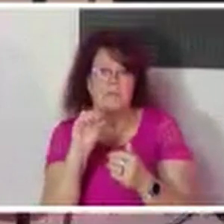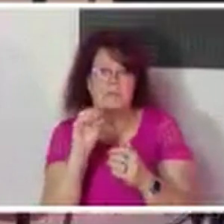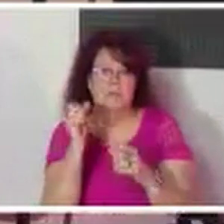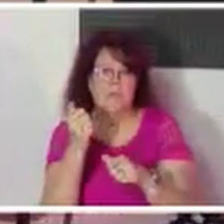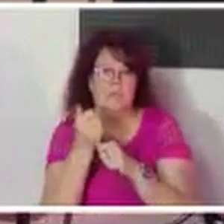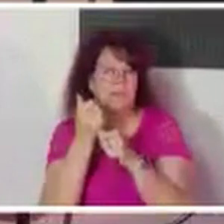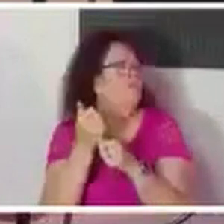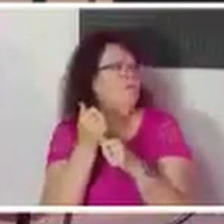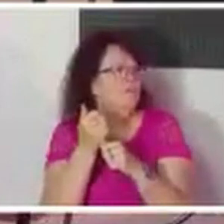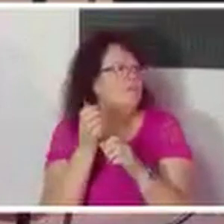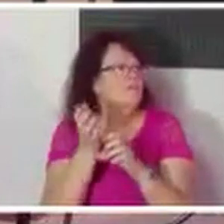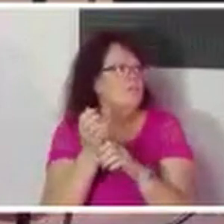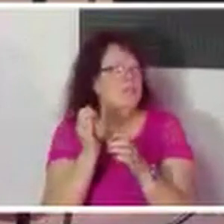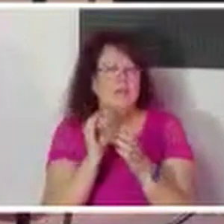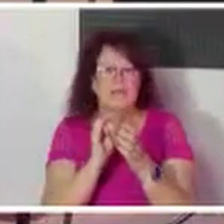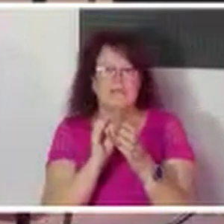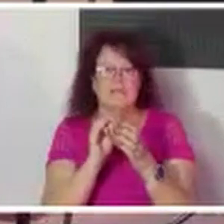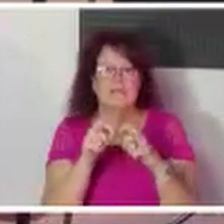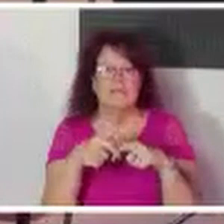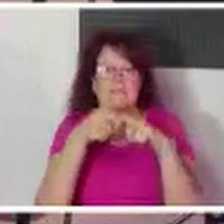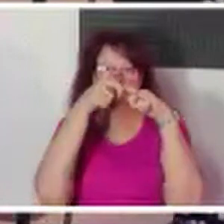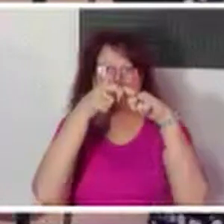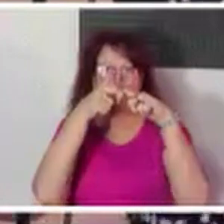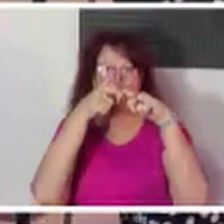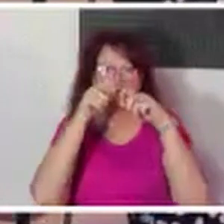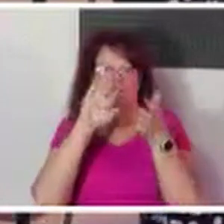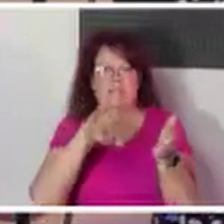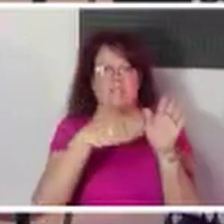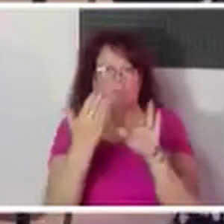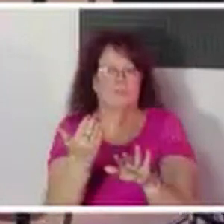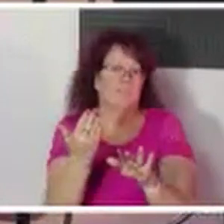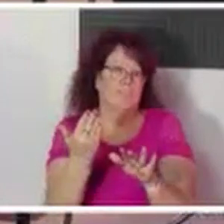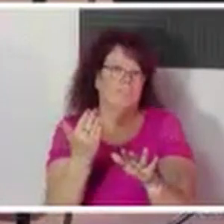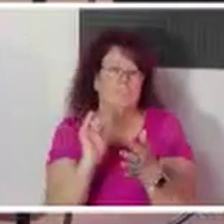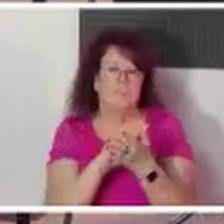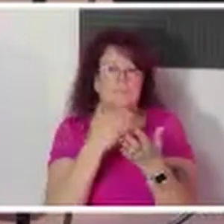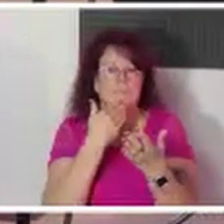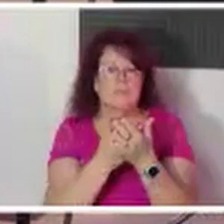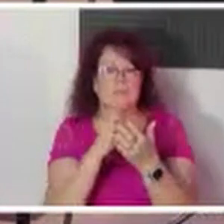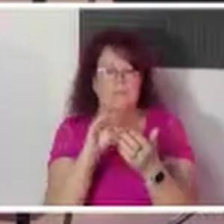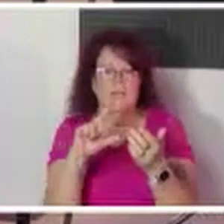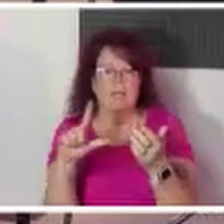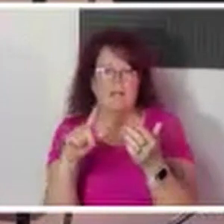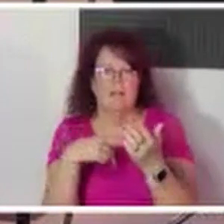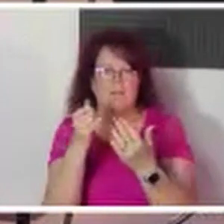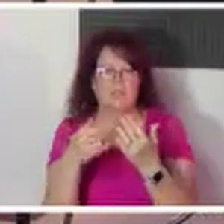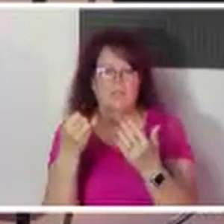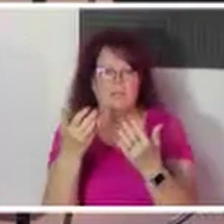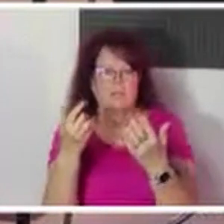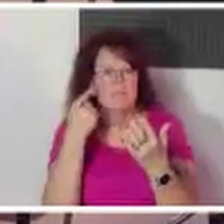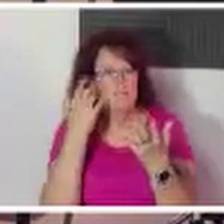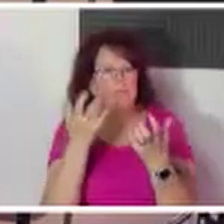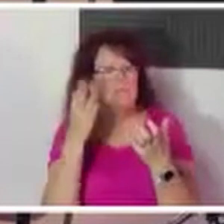Big deal. Yeah, big deal. So The Bail Project, the thing you all want to